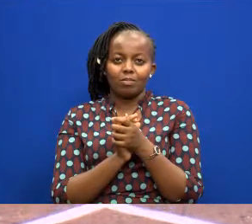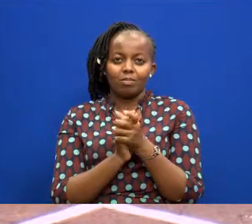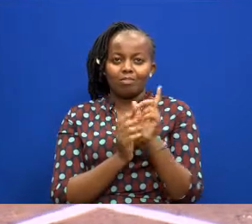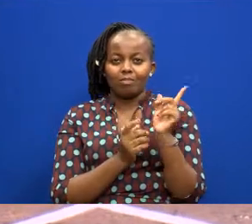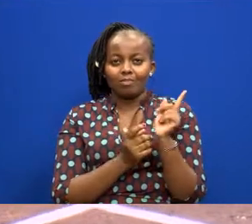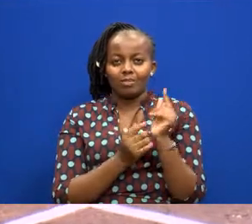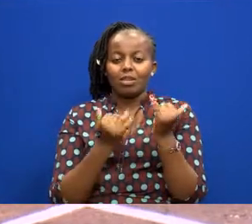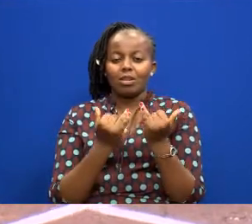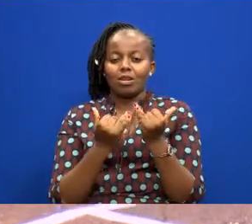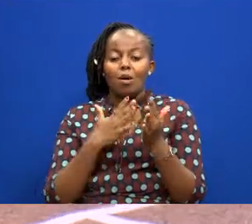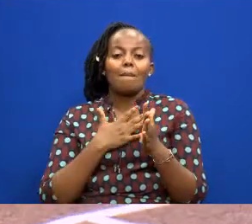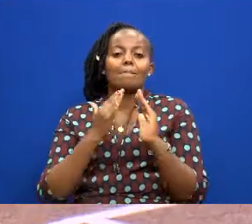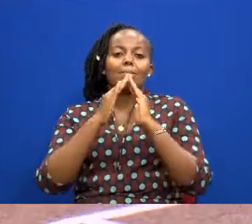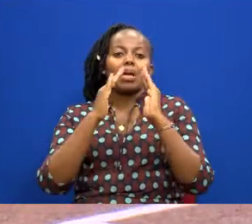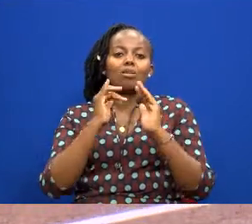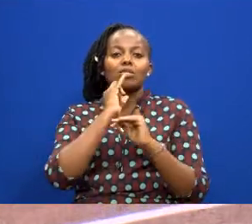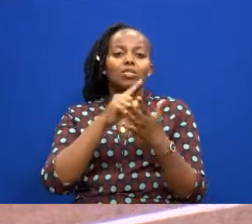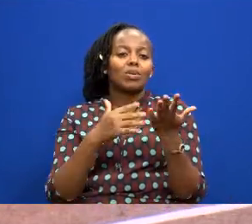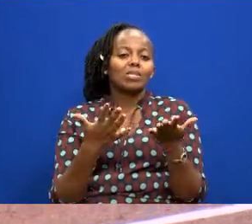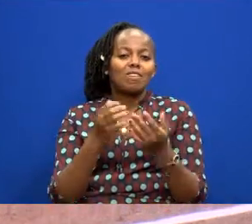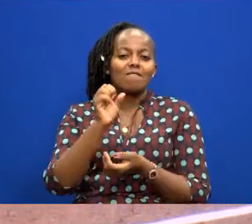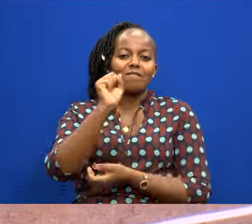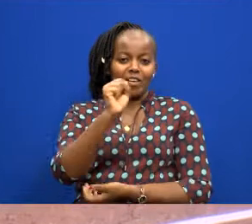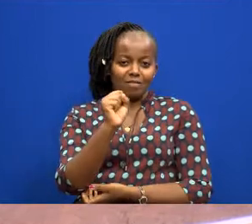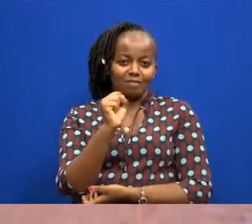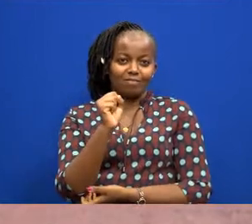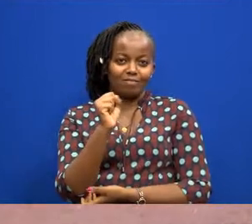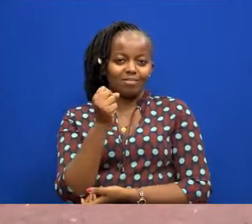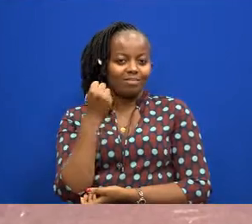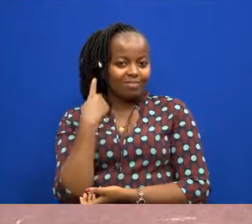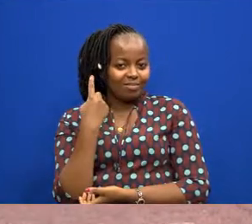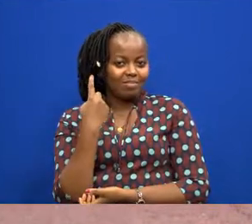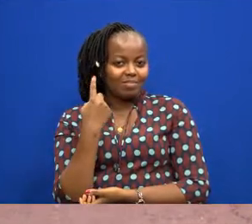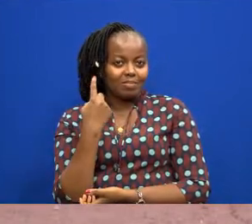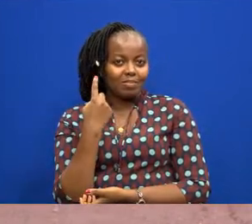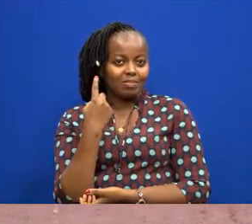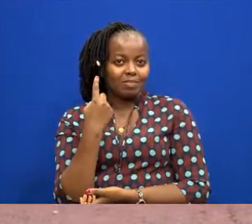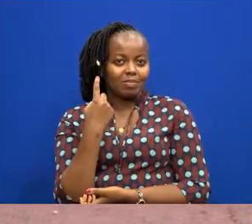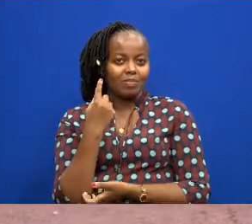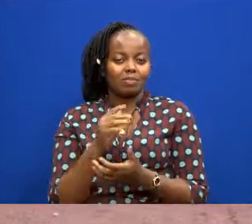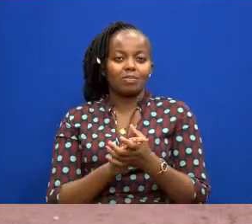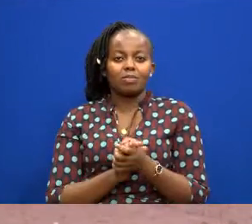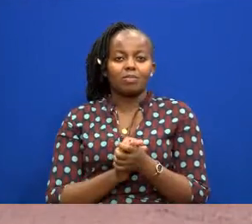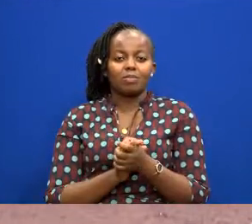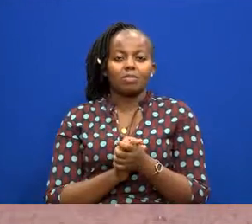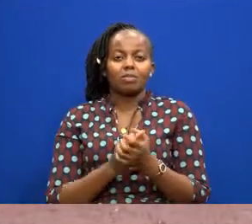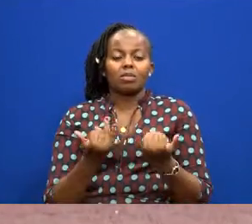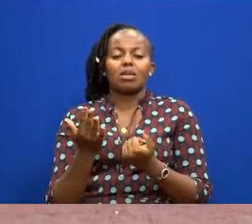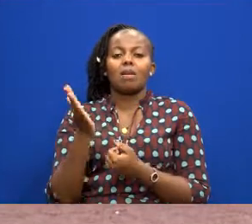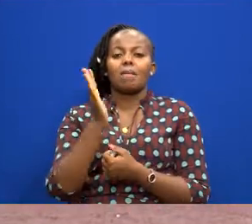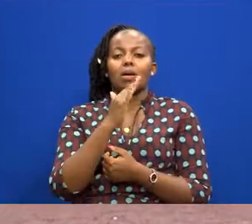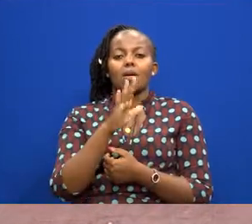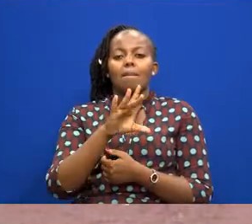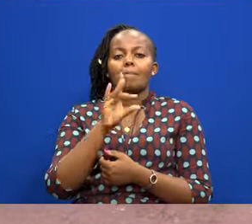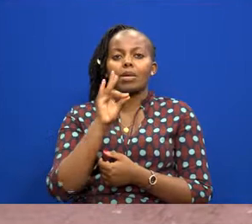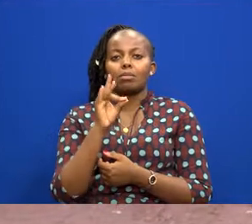yangu ni 5. Is it clear up to there? Yes. So I'll come back, take a chalk or a charcoal or whatever